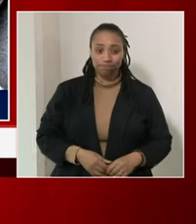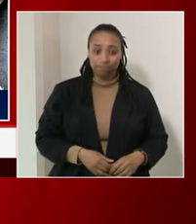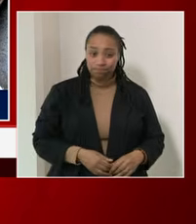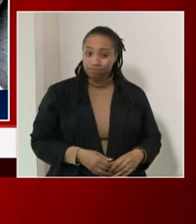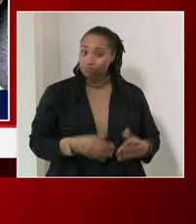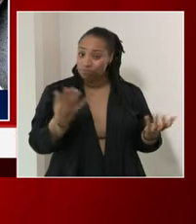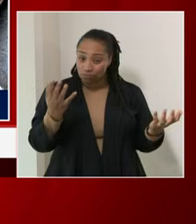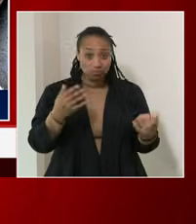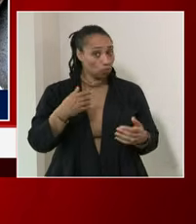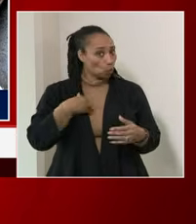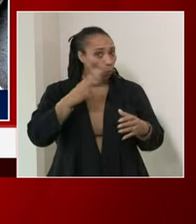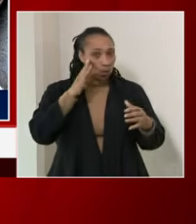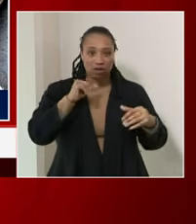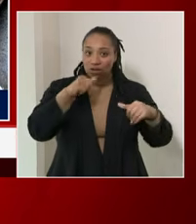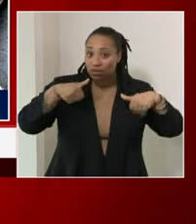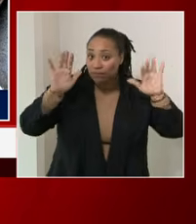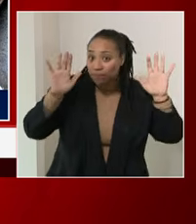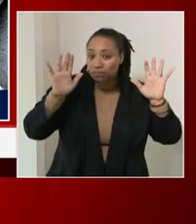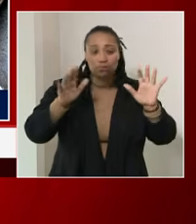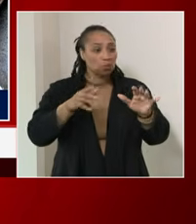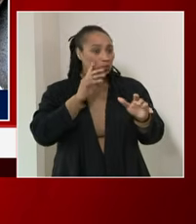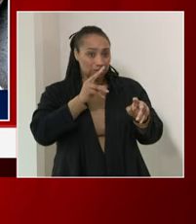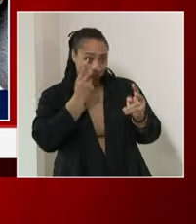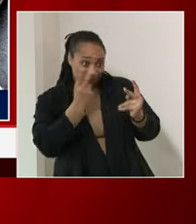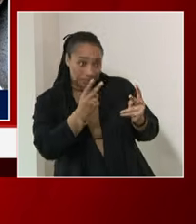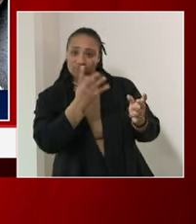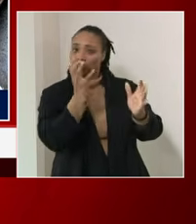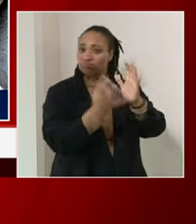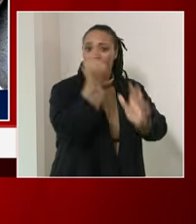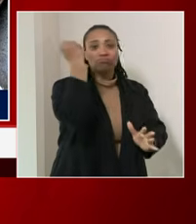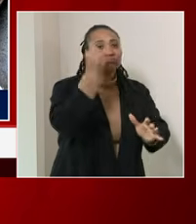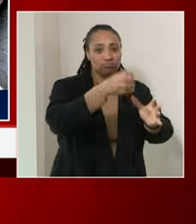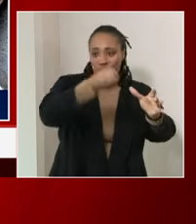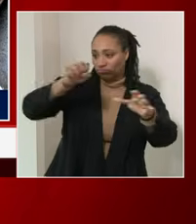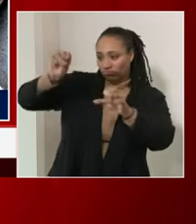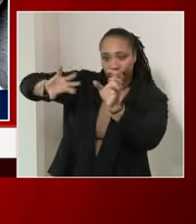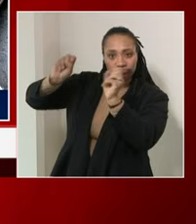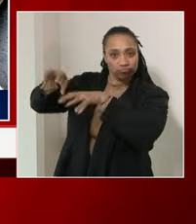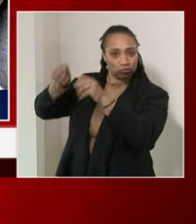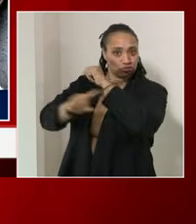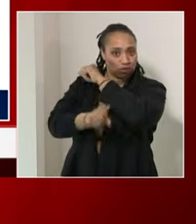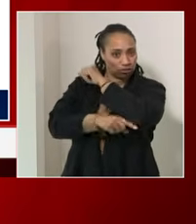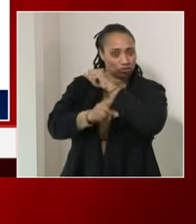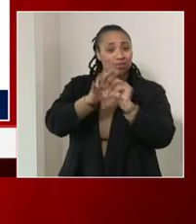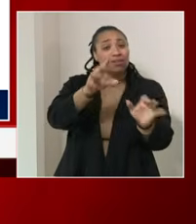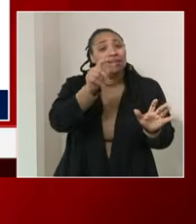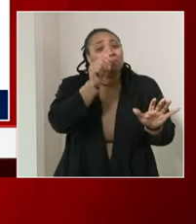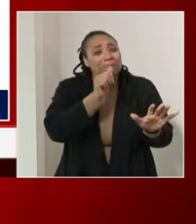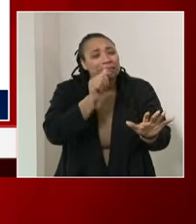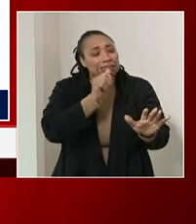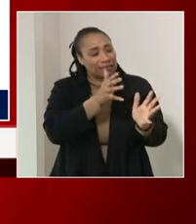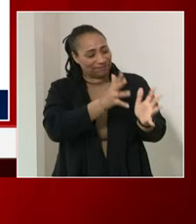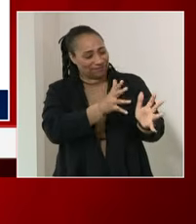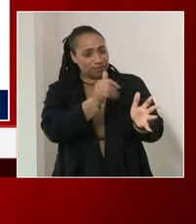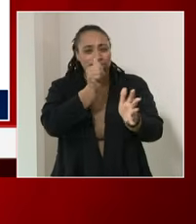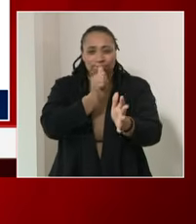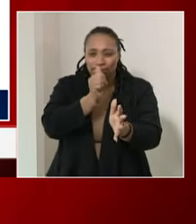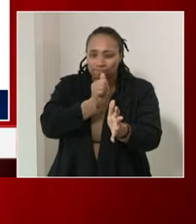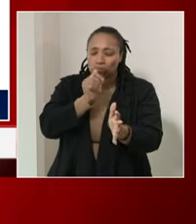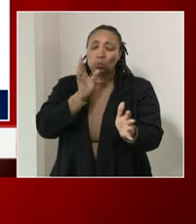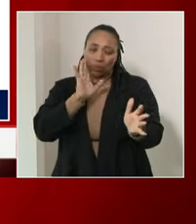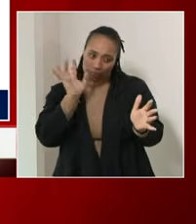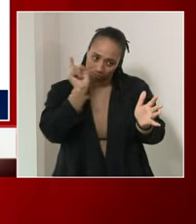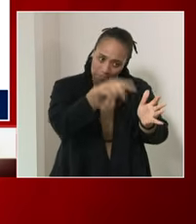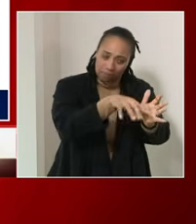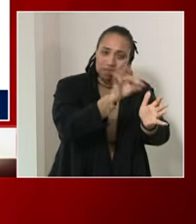trash. So please, when it's your day, put your trash out. We will get to it. If it gets to more than 2 days,